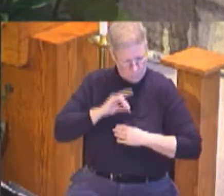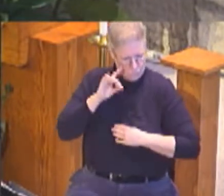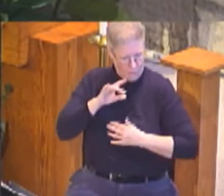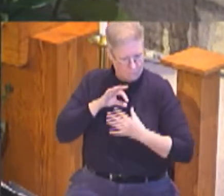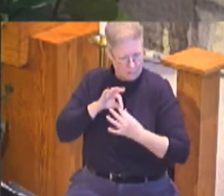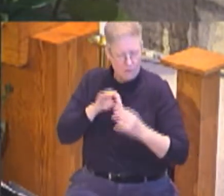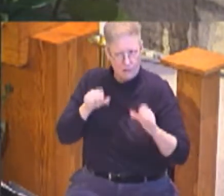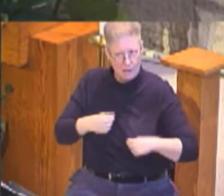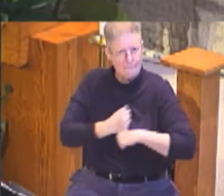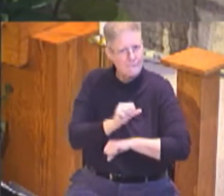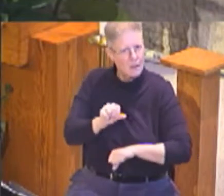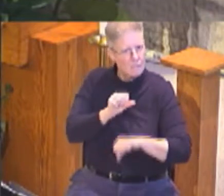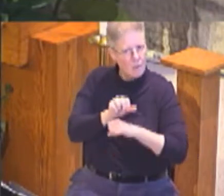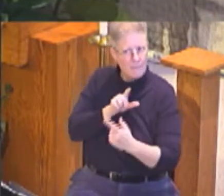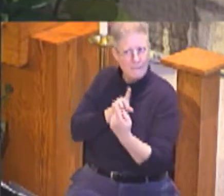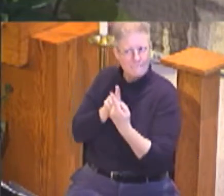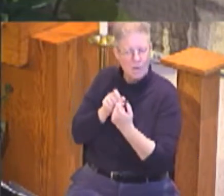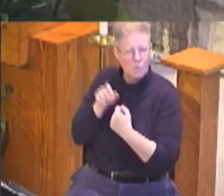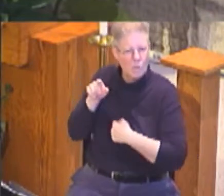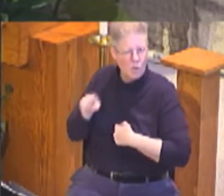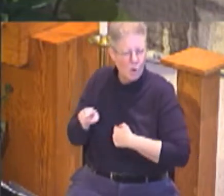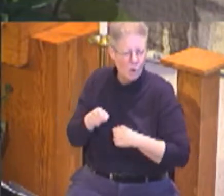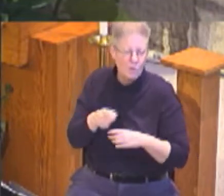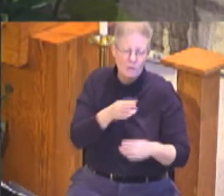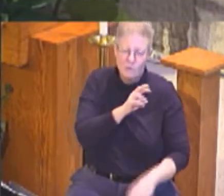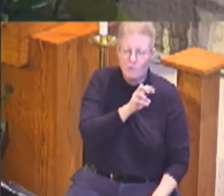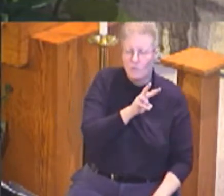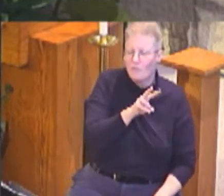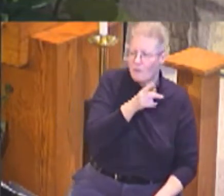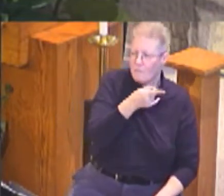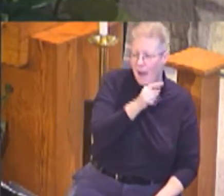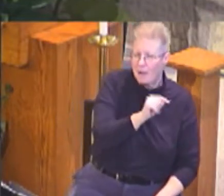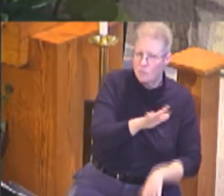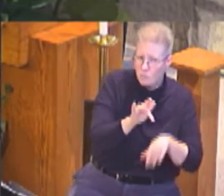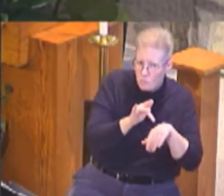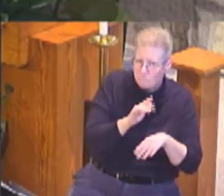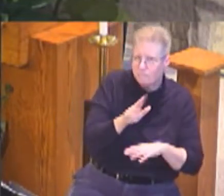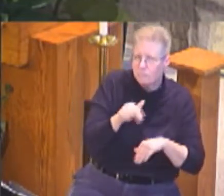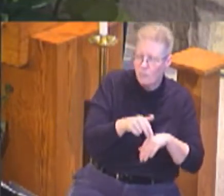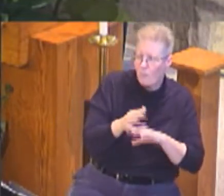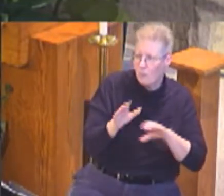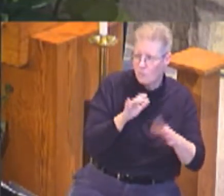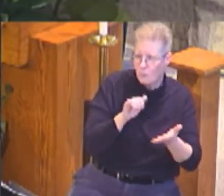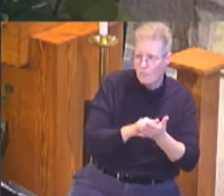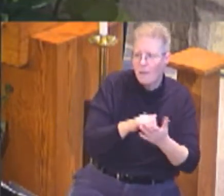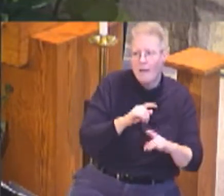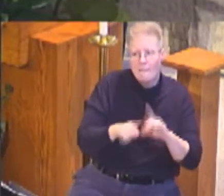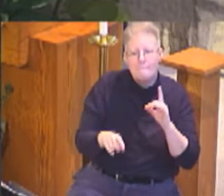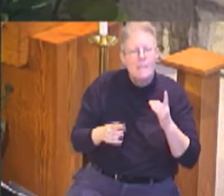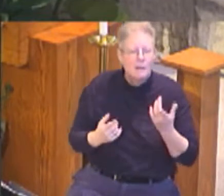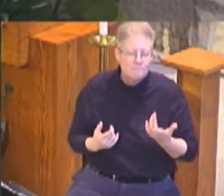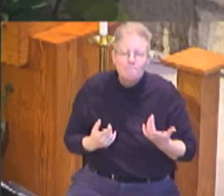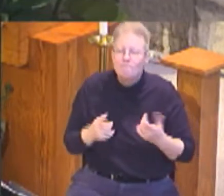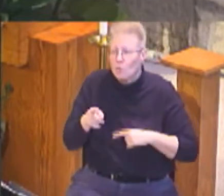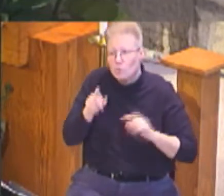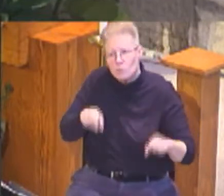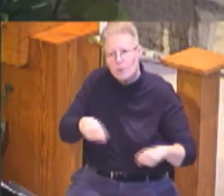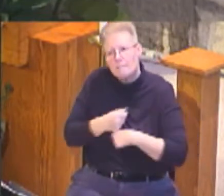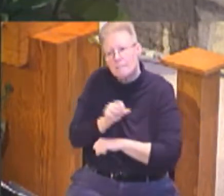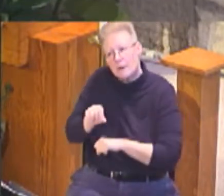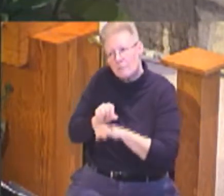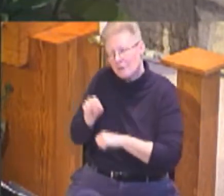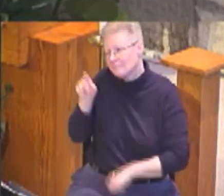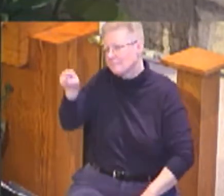make an appointment, pick up a spiritual counseling brochure on the round table in the garden court or contact the church